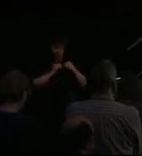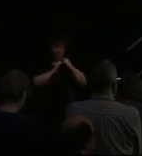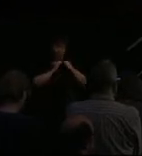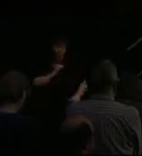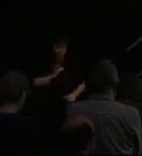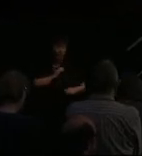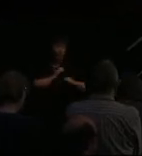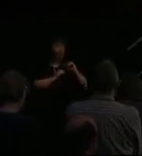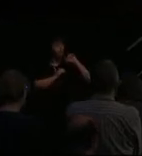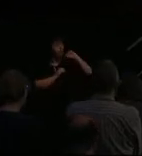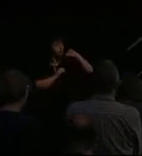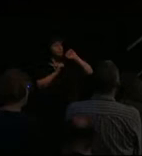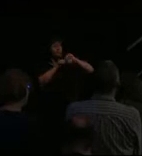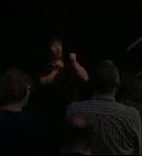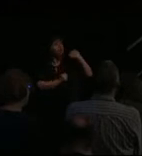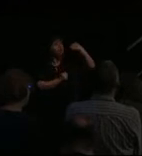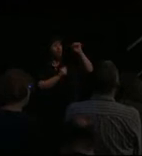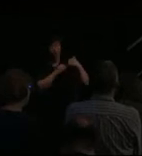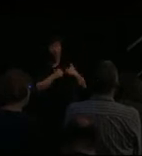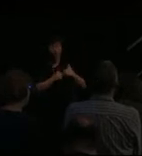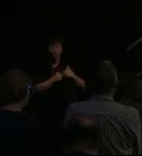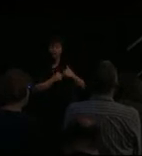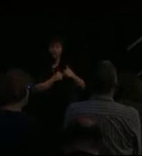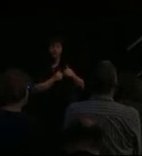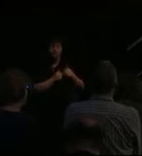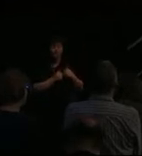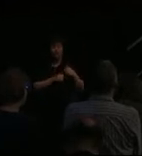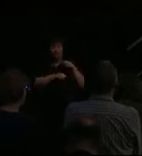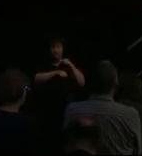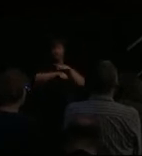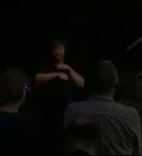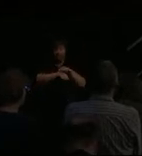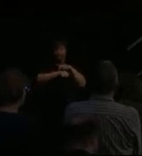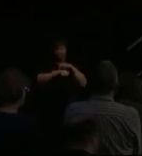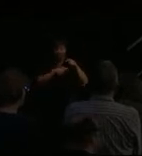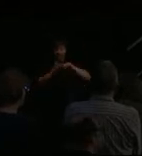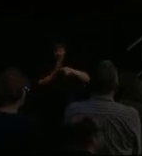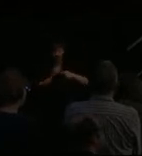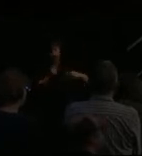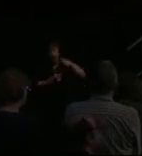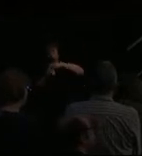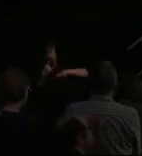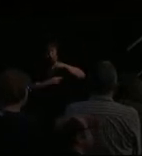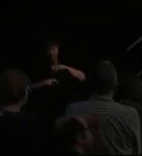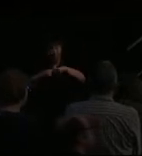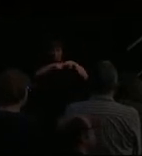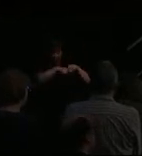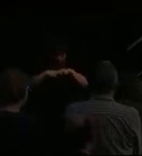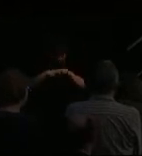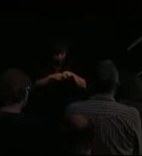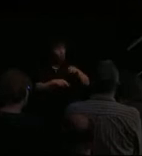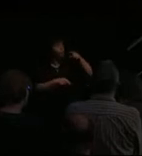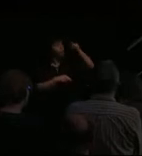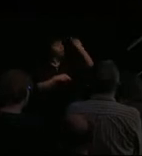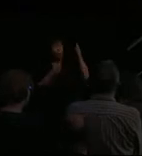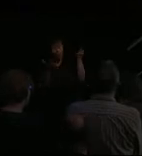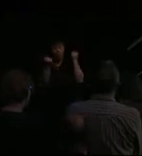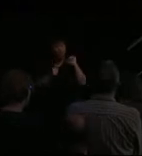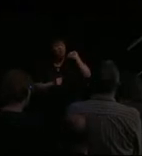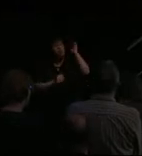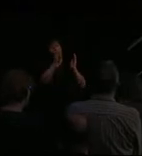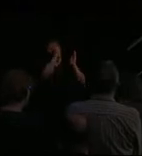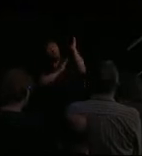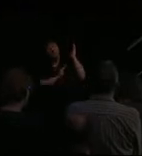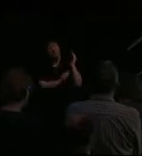that you're concerned about in our town and in our community and in our families. God, we welcome your presence here